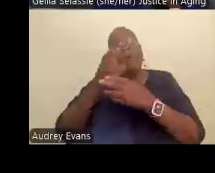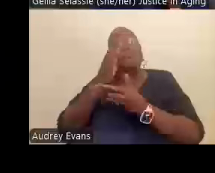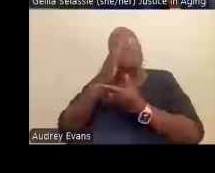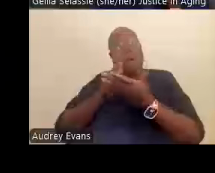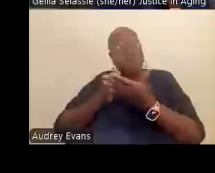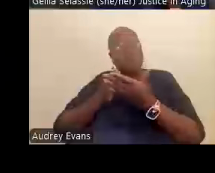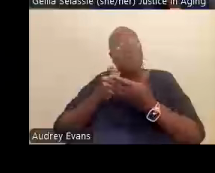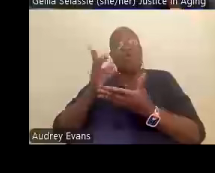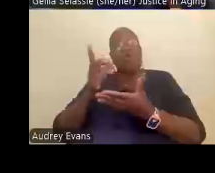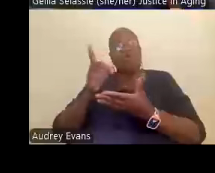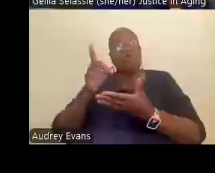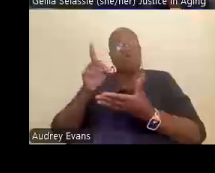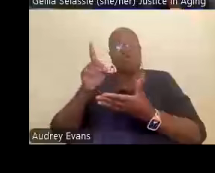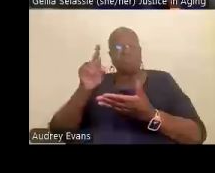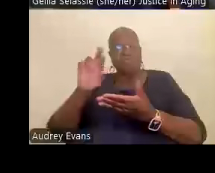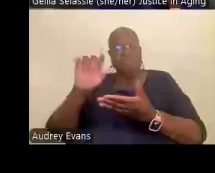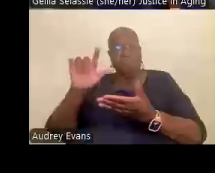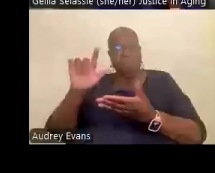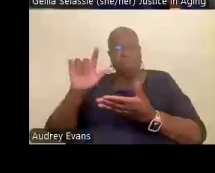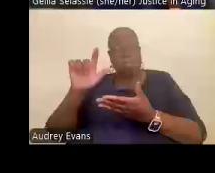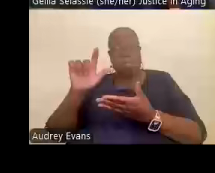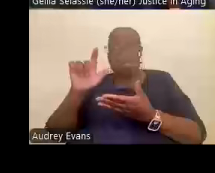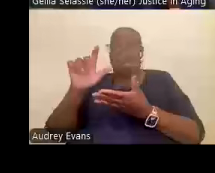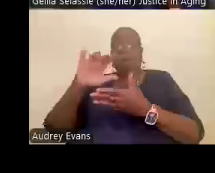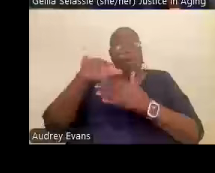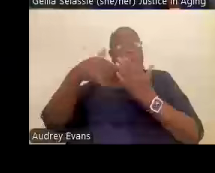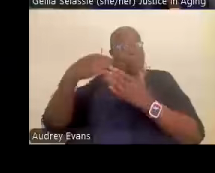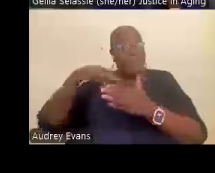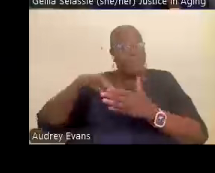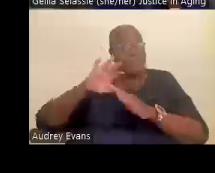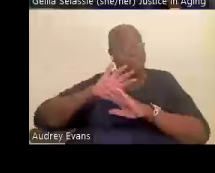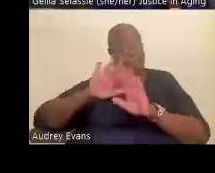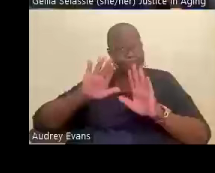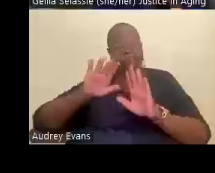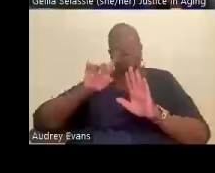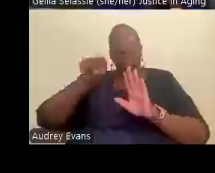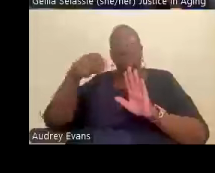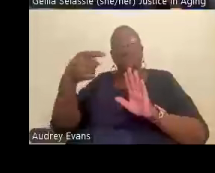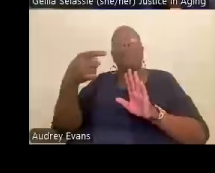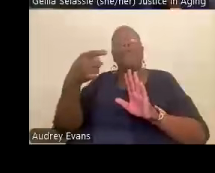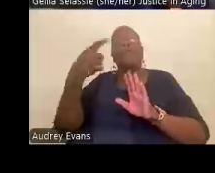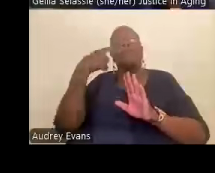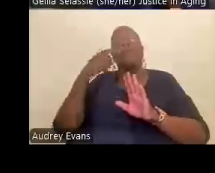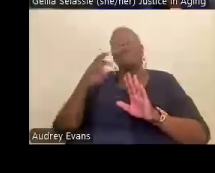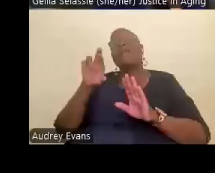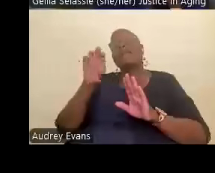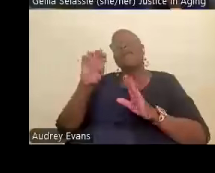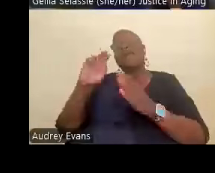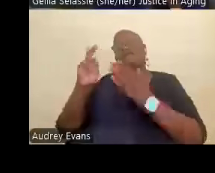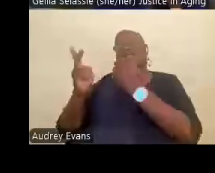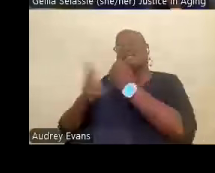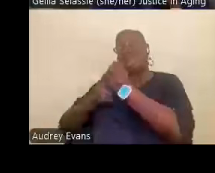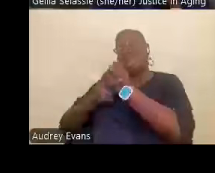they're not eligible for all Medicaid benefits. They're only eligible for the Medicare savings